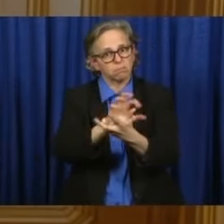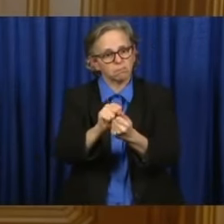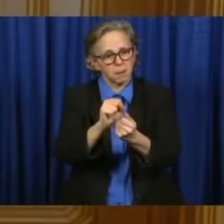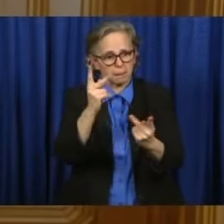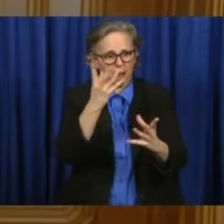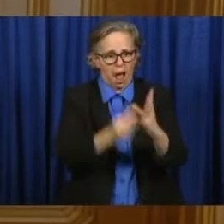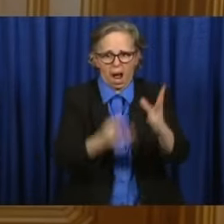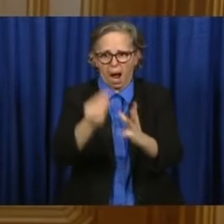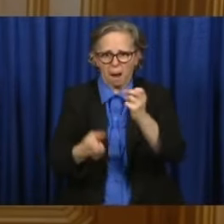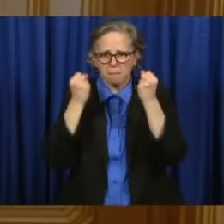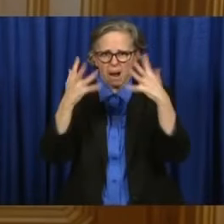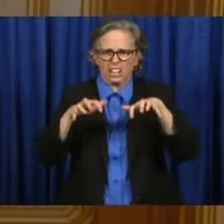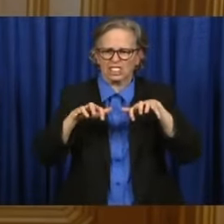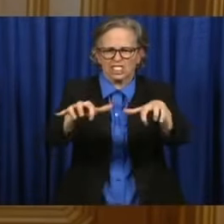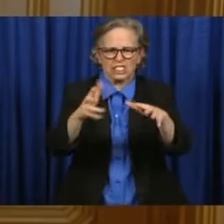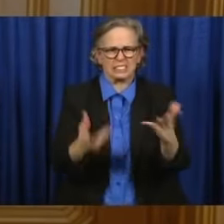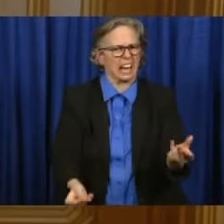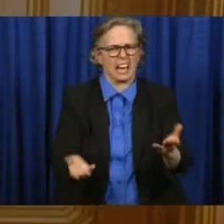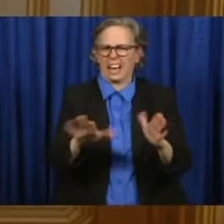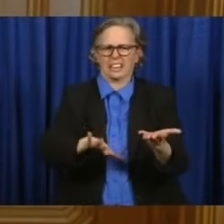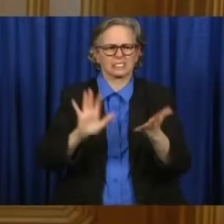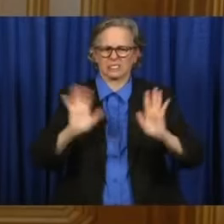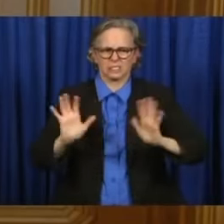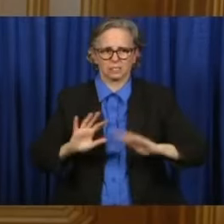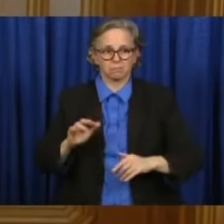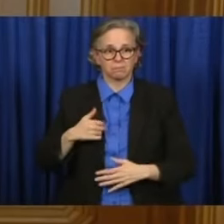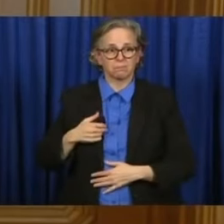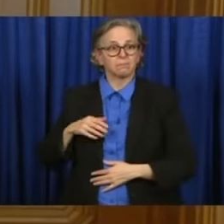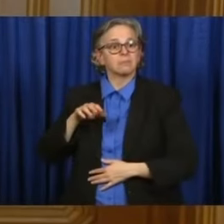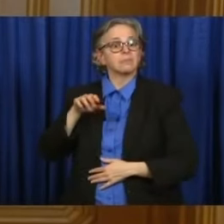Read a study the other day, some economists